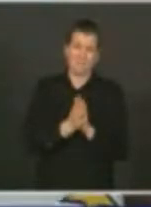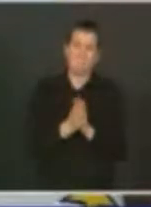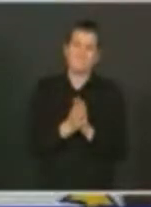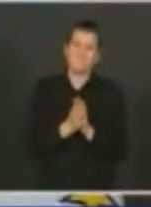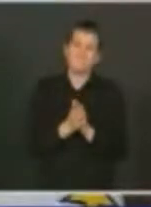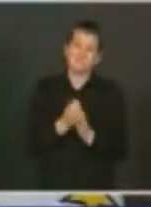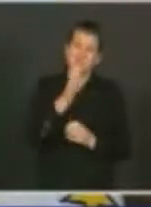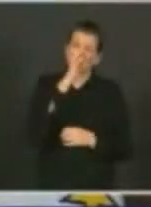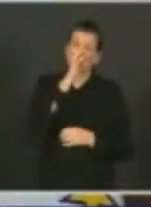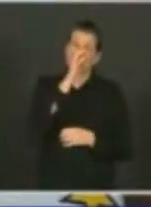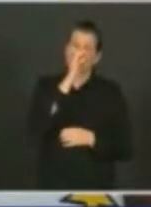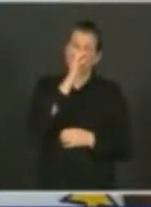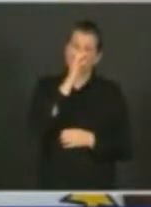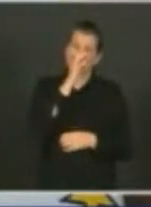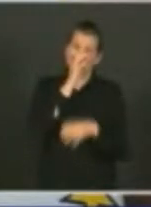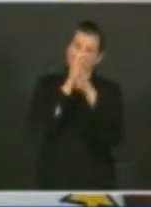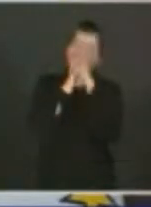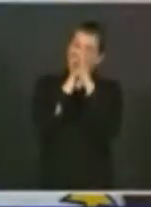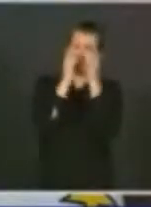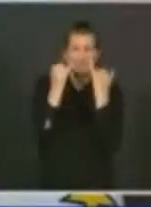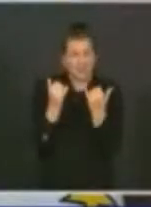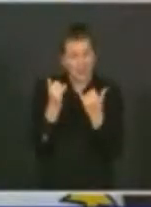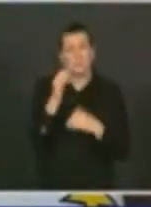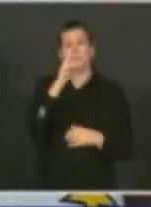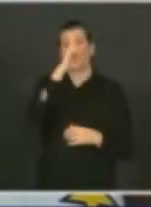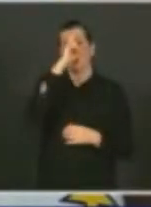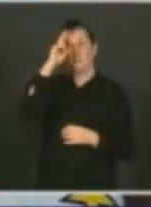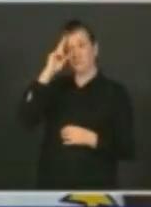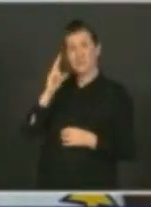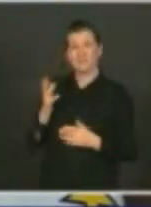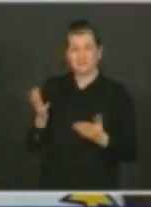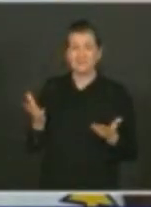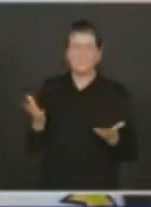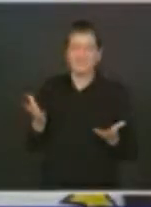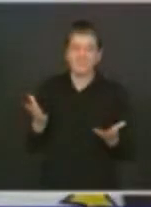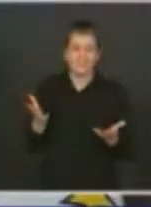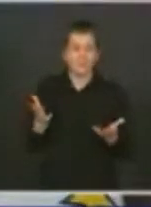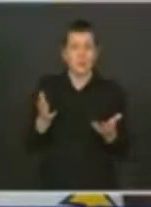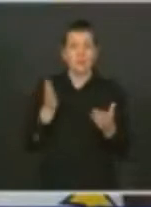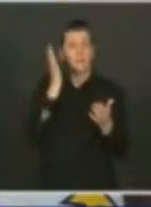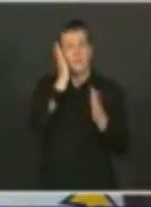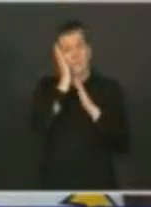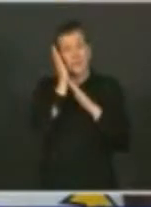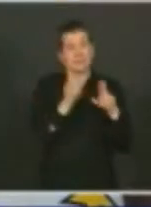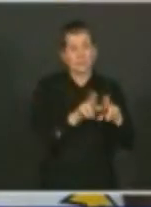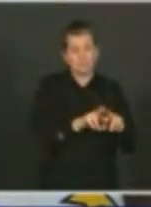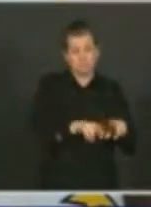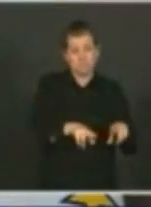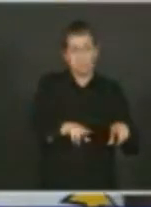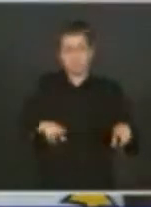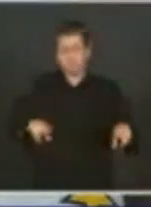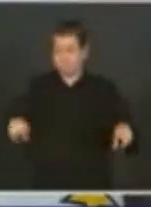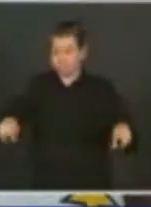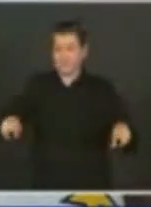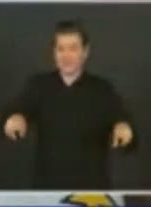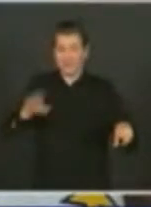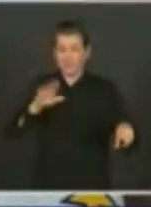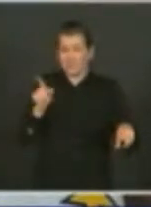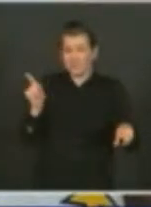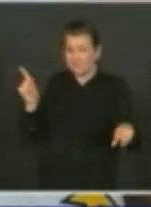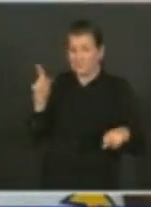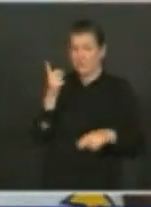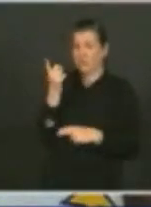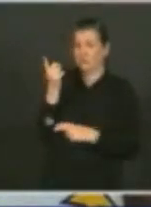As for hospital capacity, Dr. Foreman's, as I said, going to speak in a few minutes about the situation on the ground in our hospitals, but I'd like to take